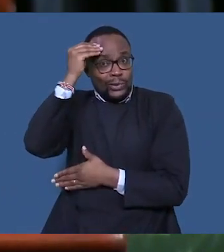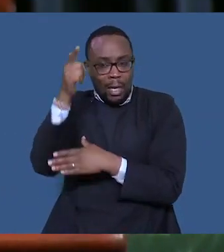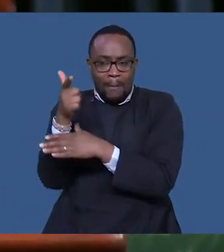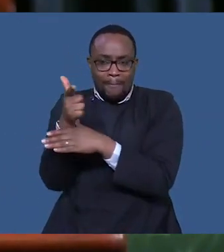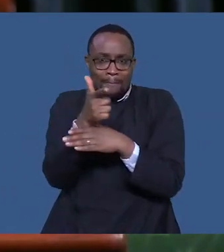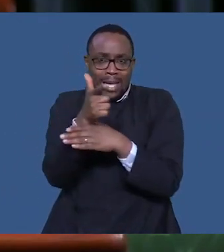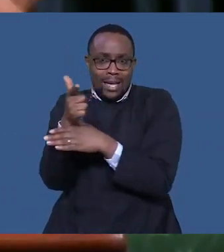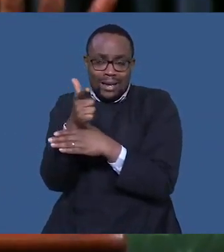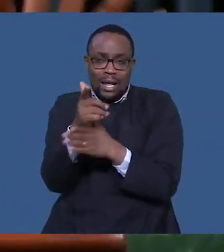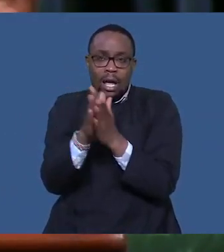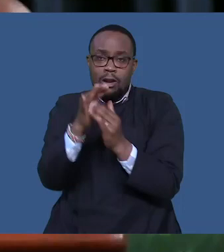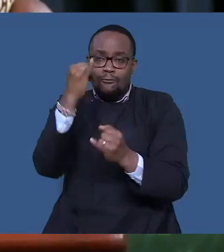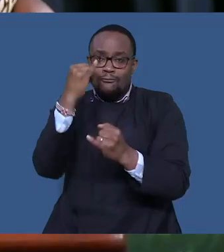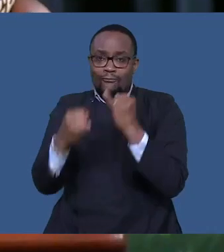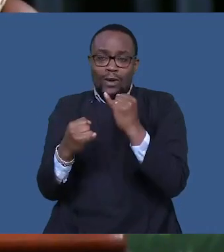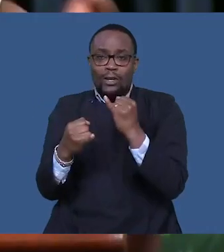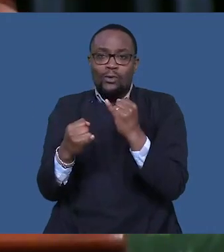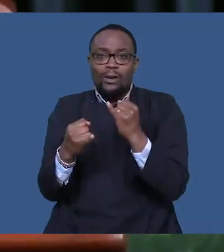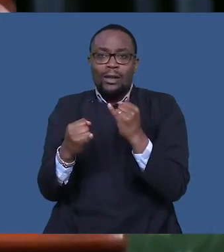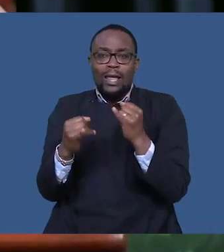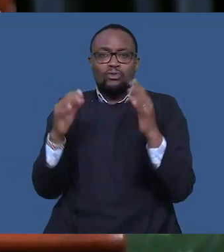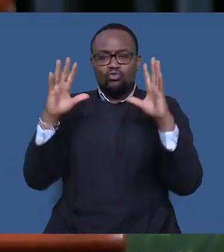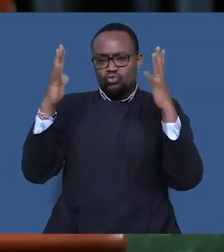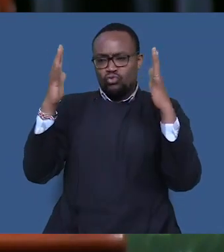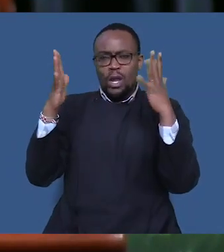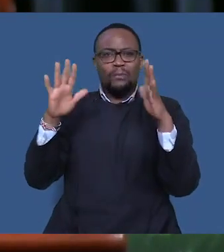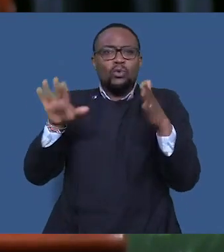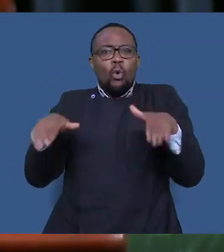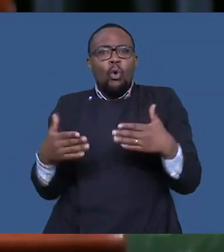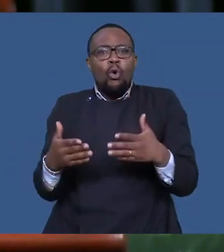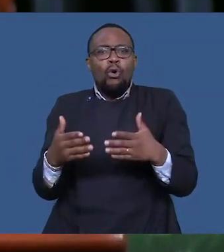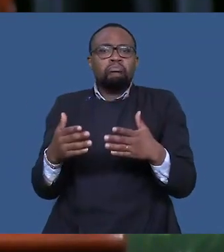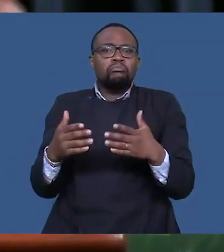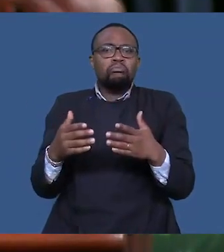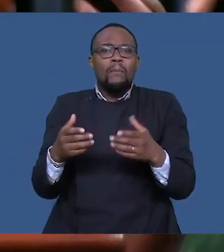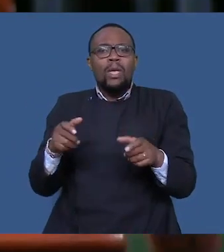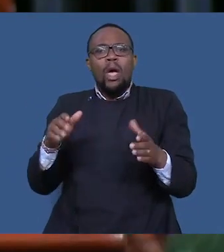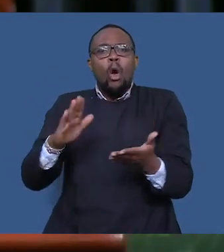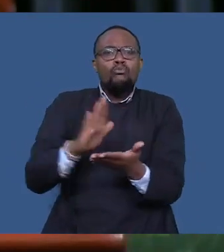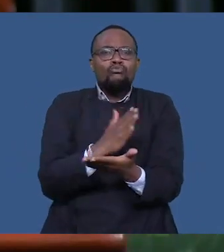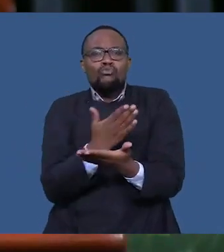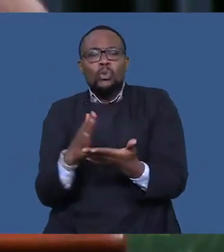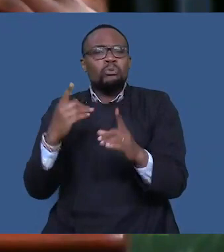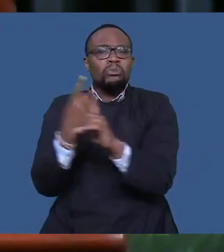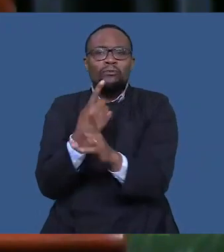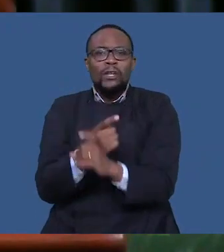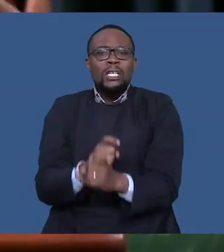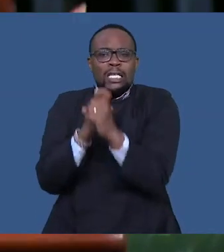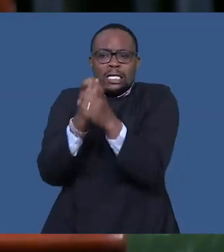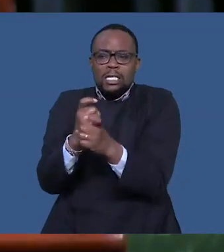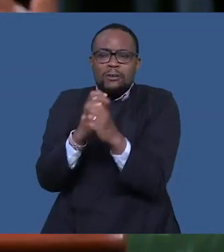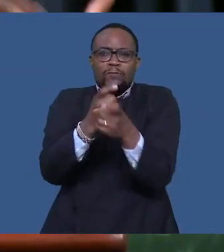then the last one is the mountain of arts and entertainment, or celebration as we describe it, where it entails the different giftings